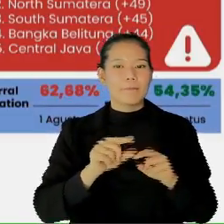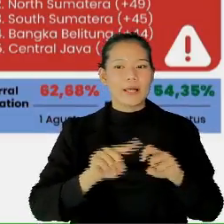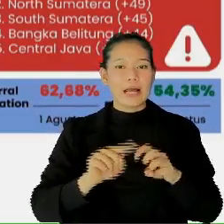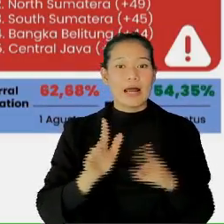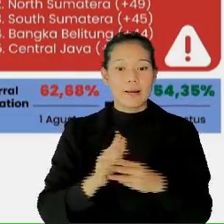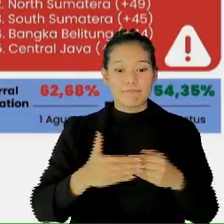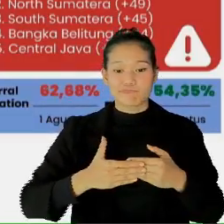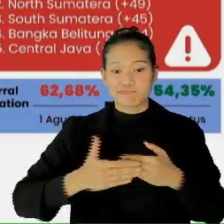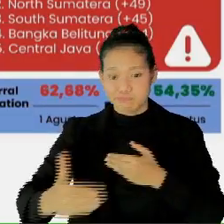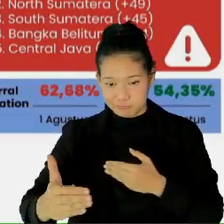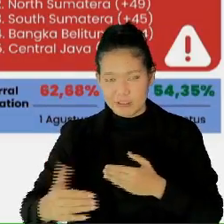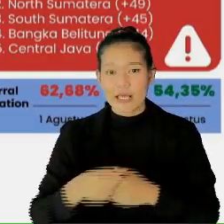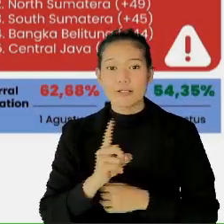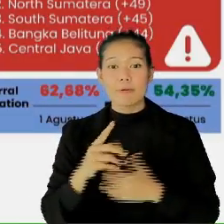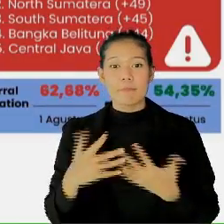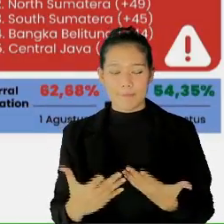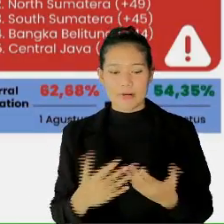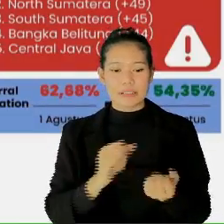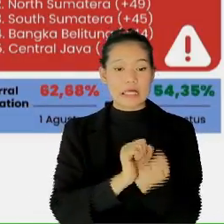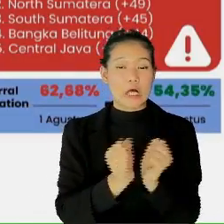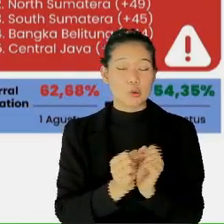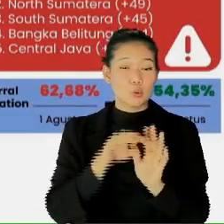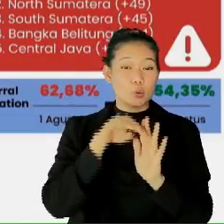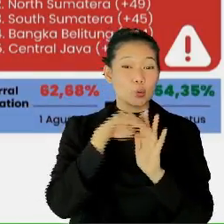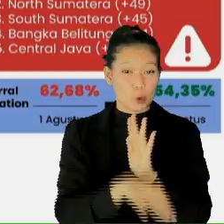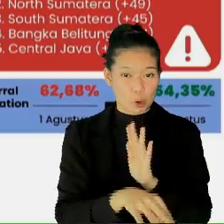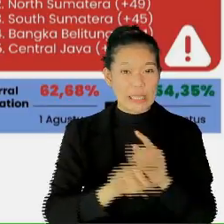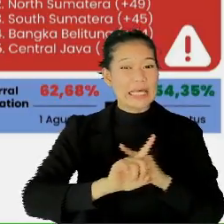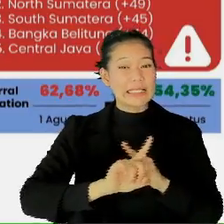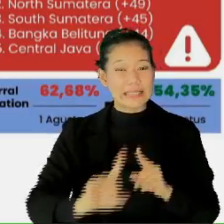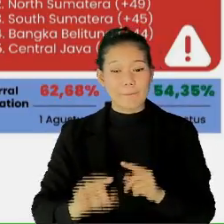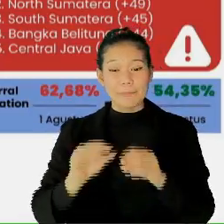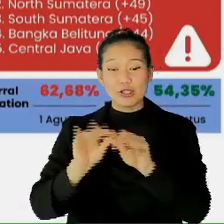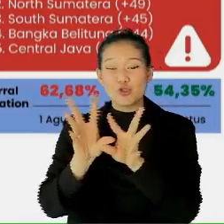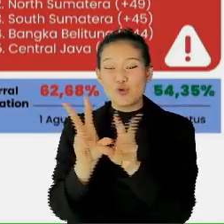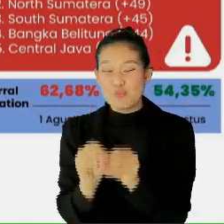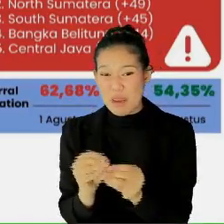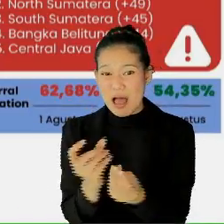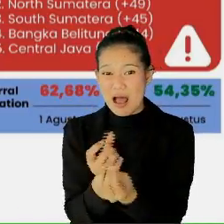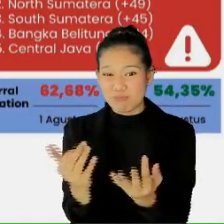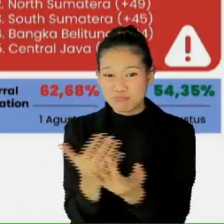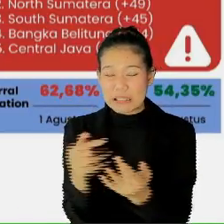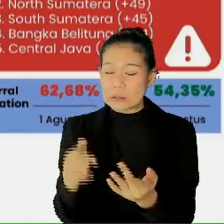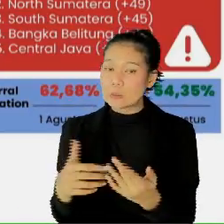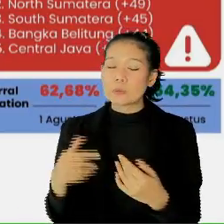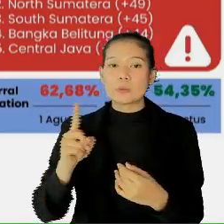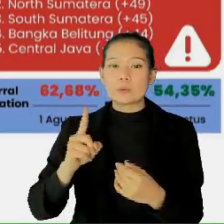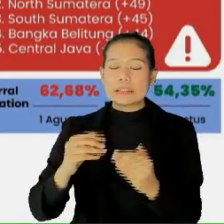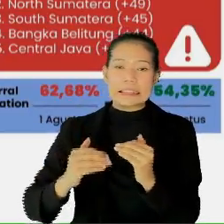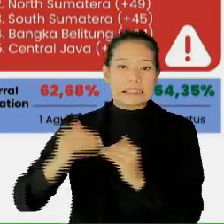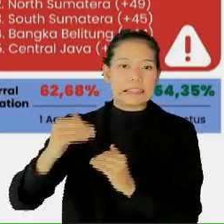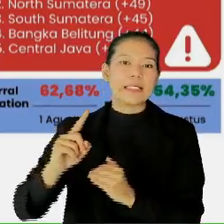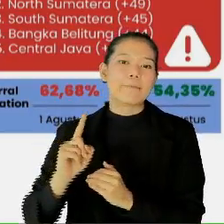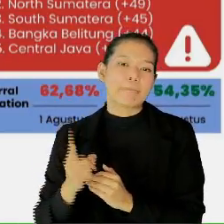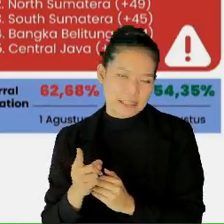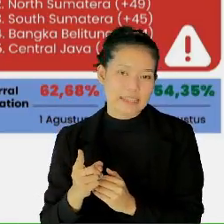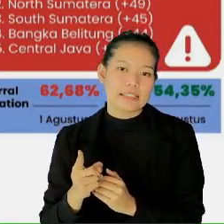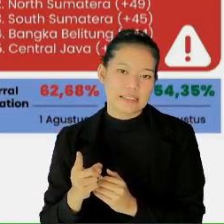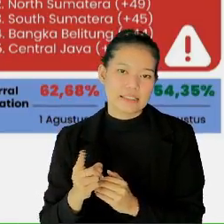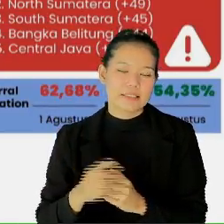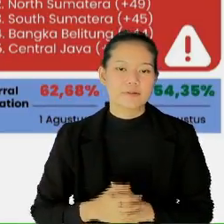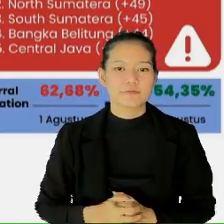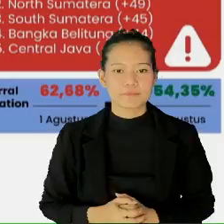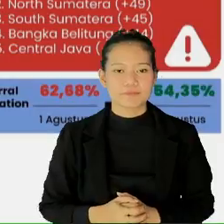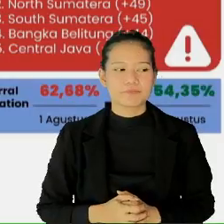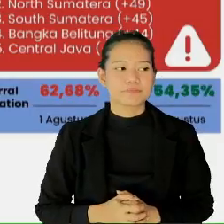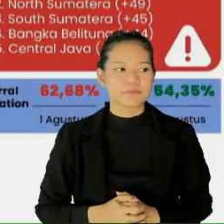because even though cases have decreased, the number of cases is still relatively high when compared to the situations before